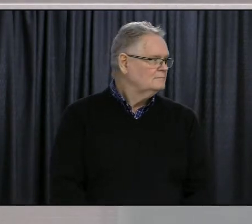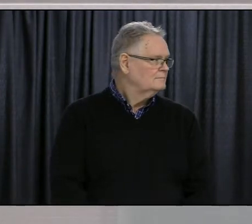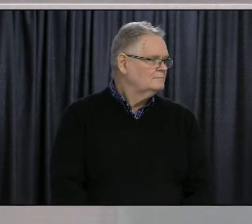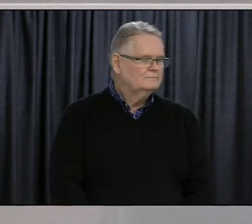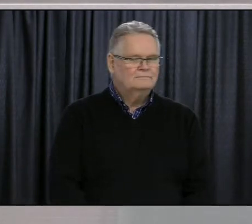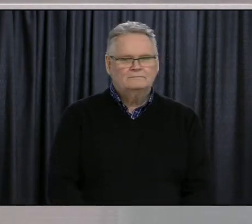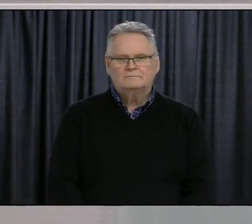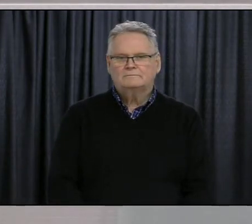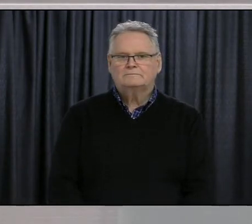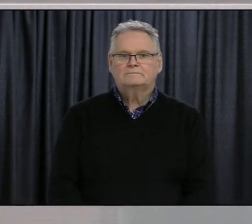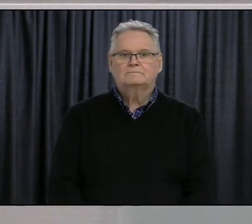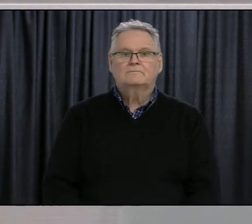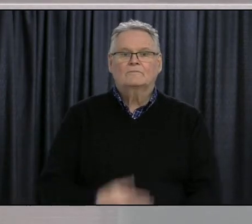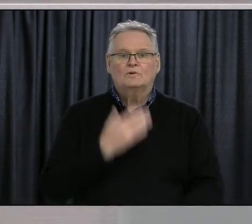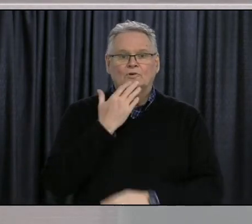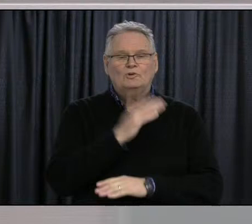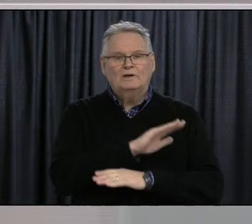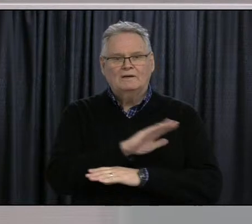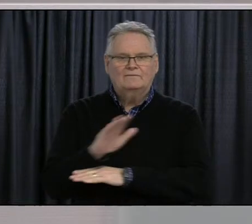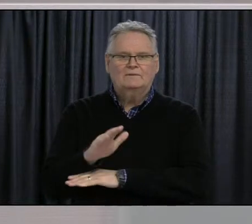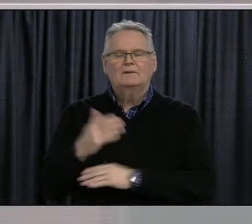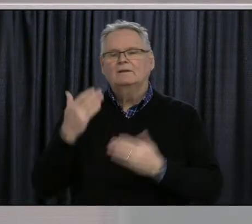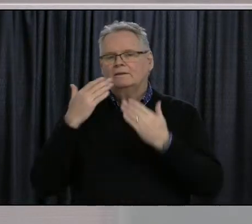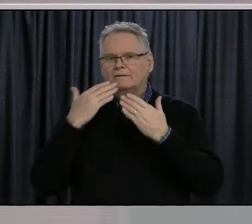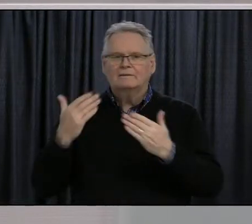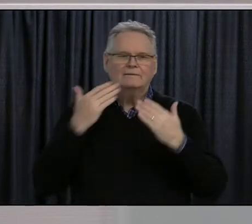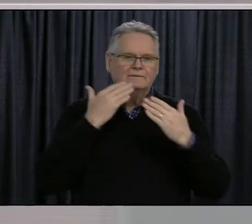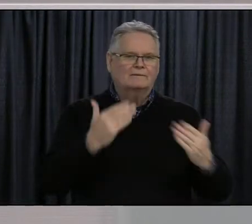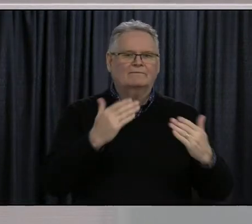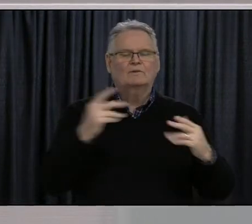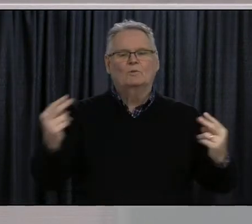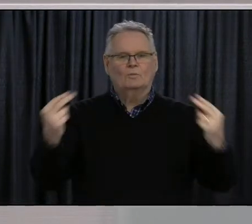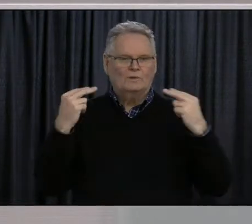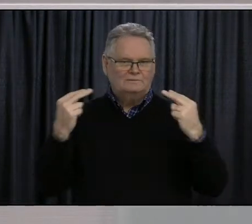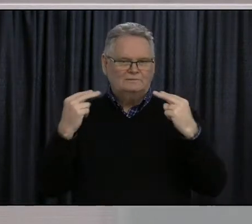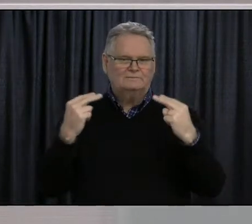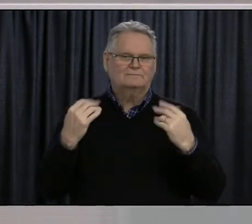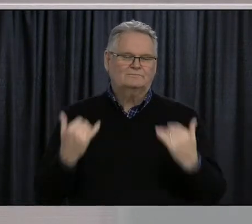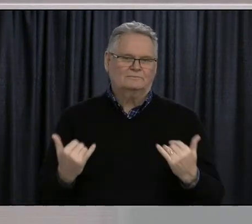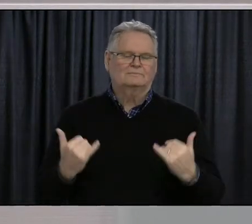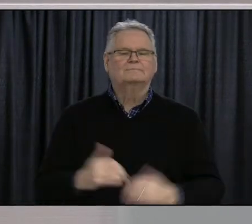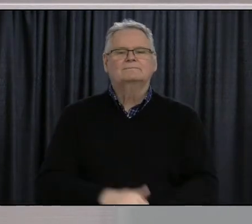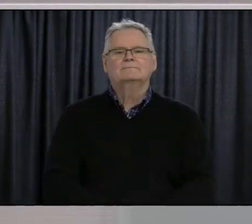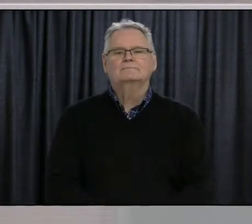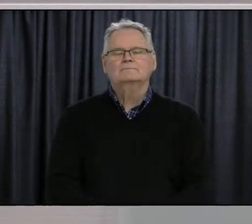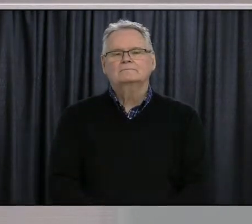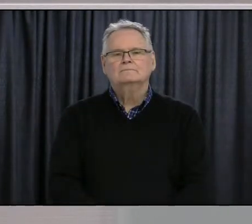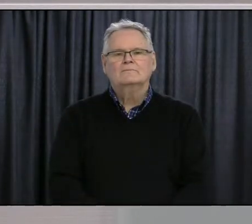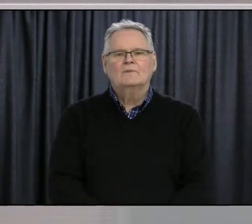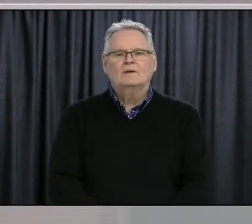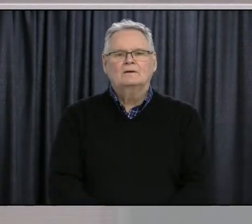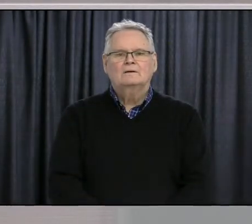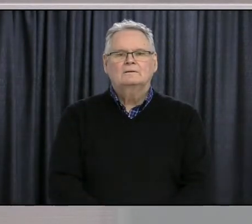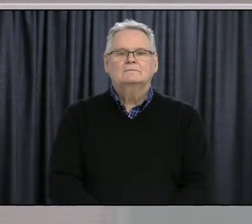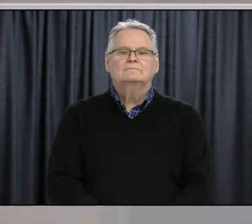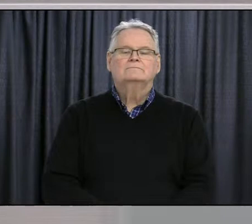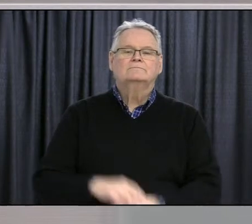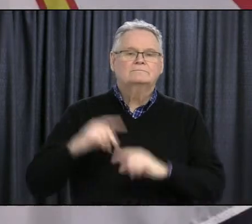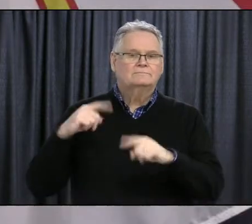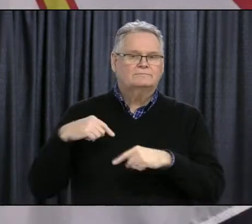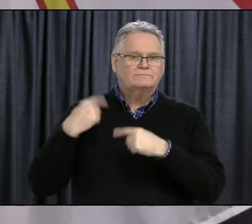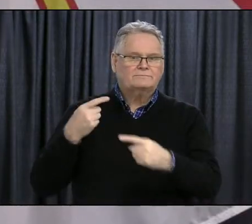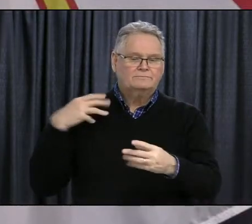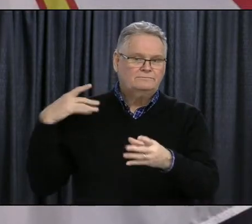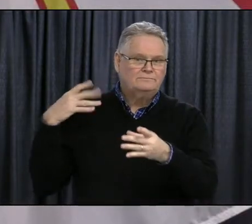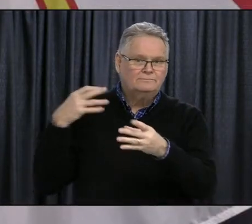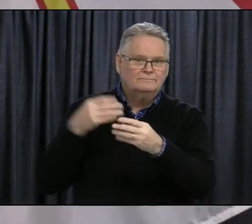Good afternoon, everyone. Thanks for joining me today. Just want to start with an update. We have 4